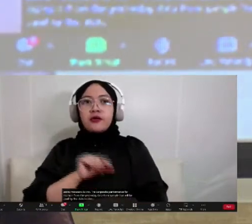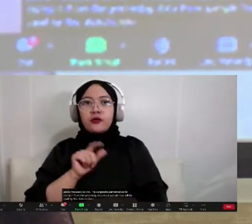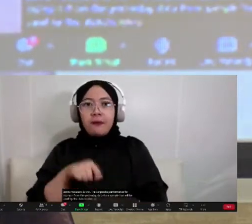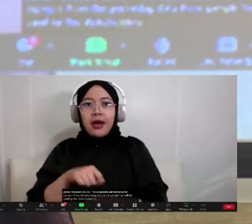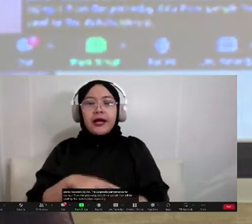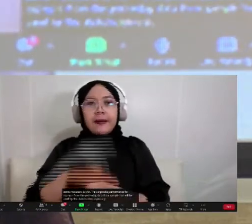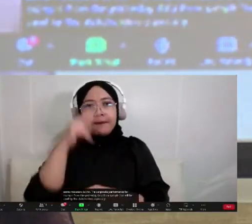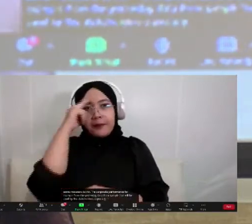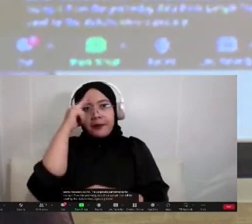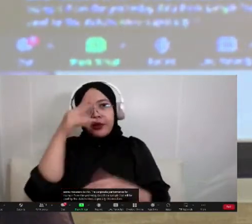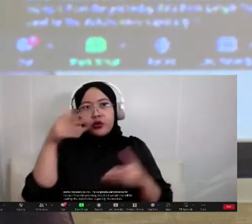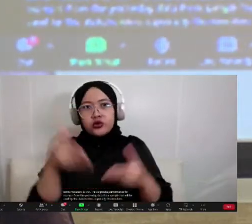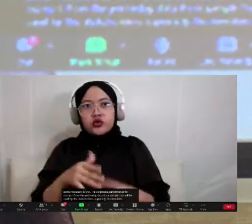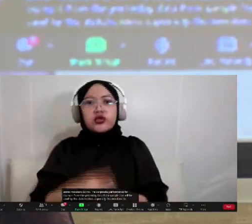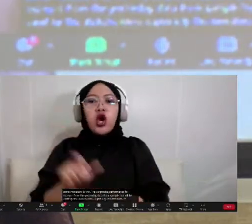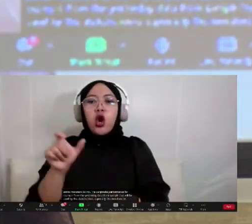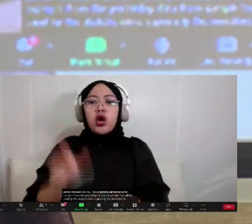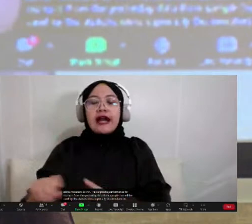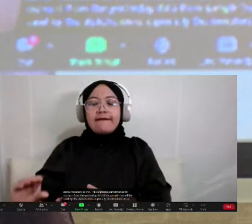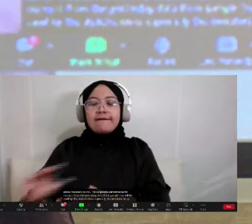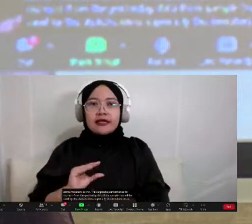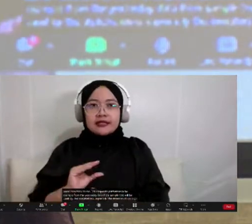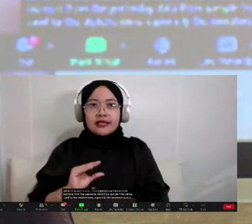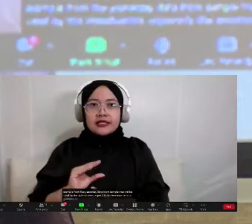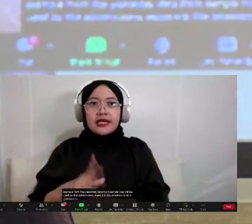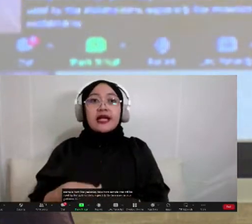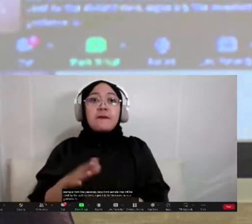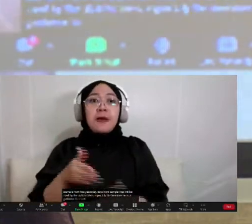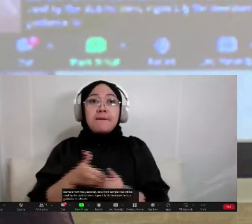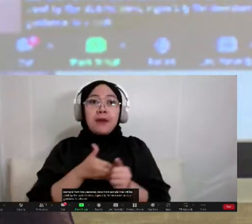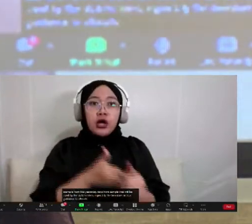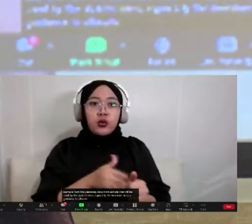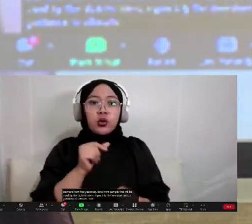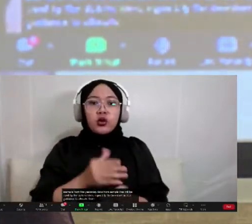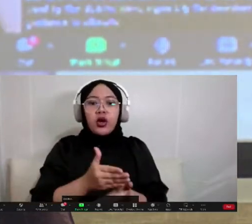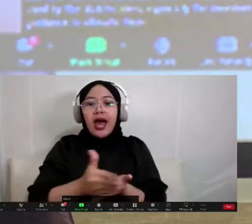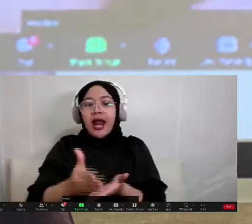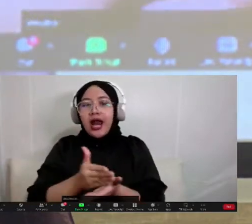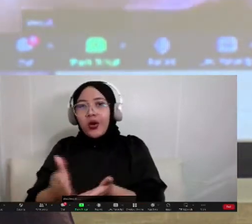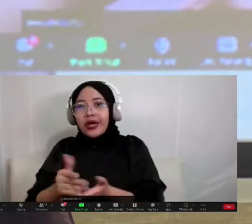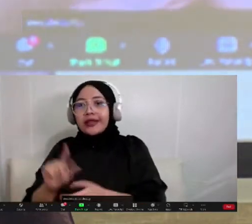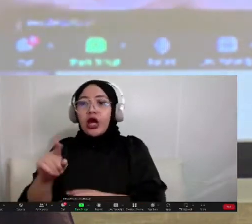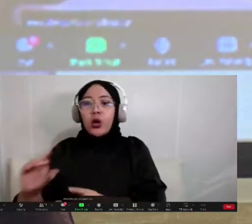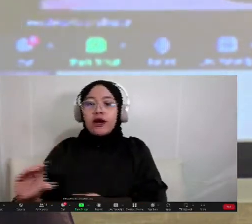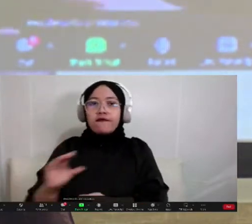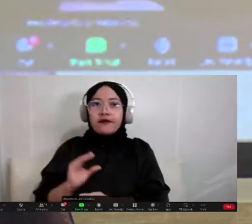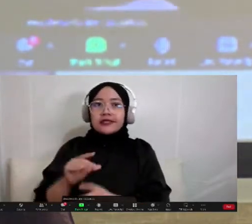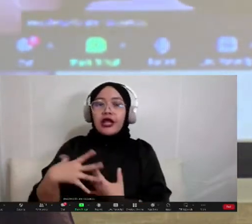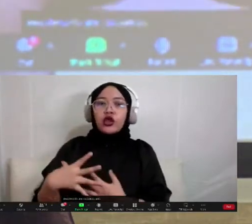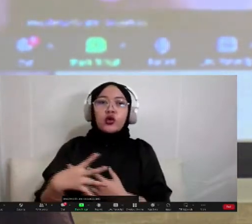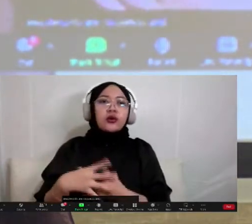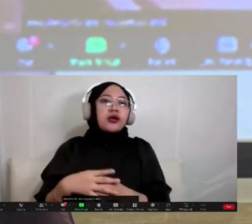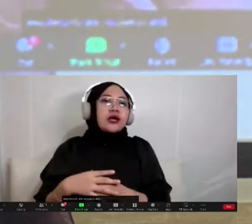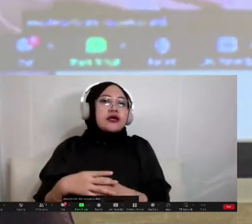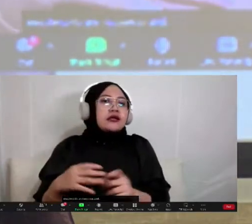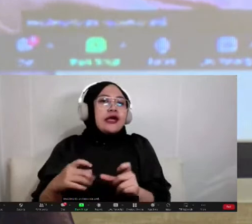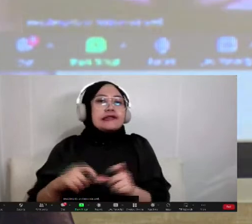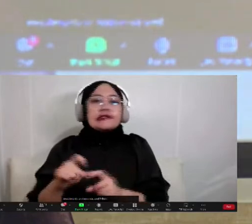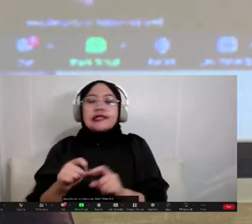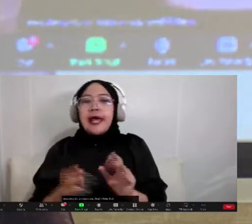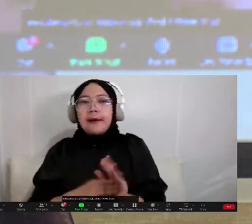the investors, to as a guidance to allocate their investments or resources. And I think